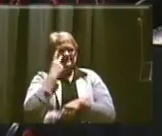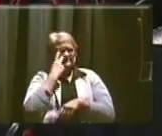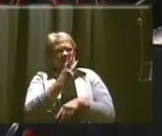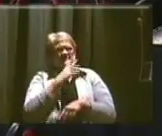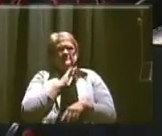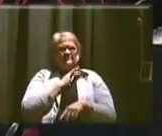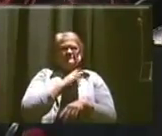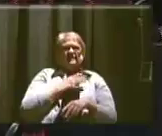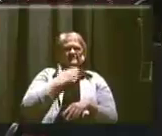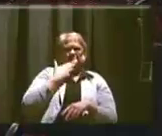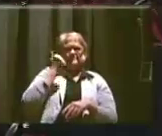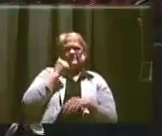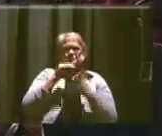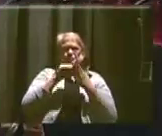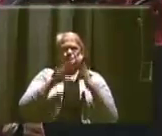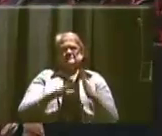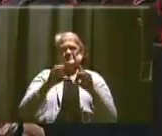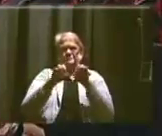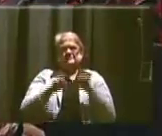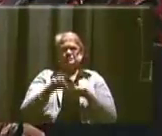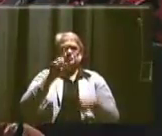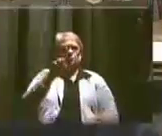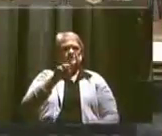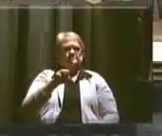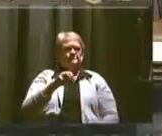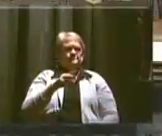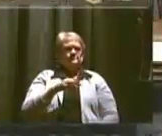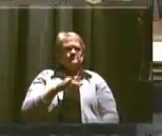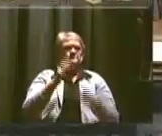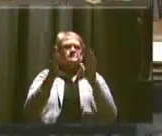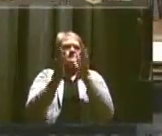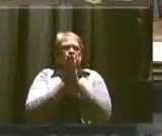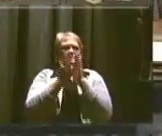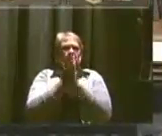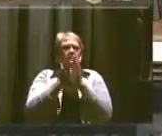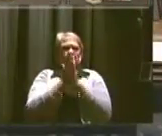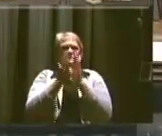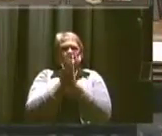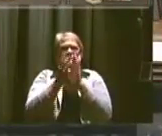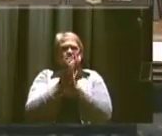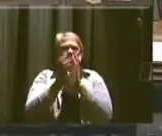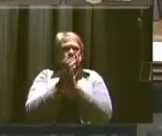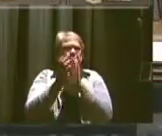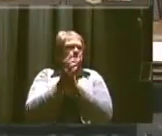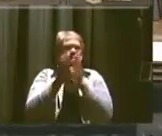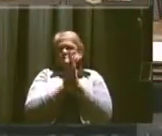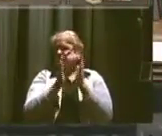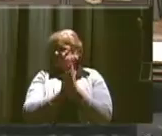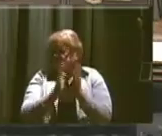for this opportunity. I think we should have one more round of applause for Ms. Porter.